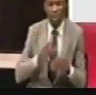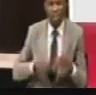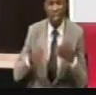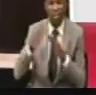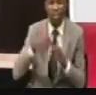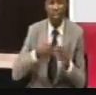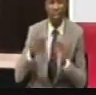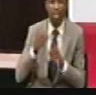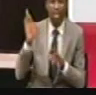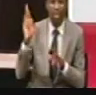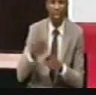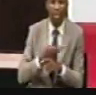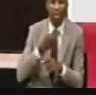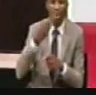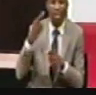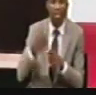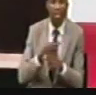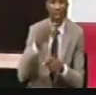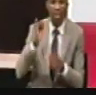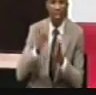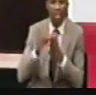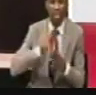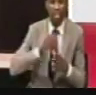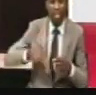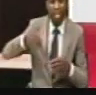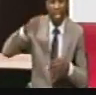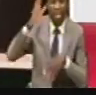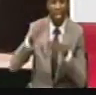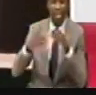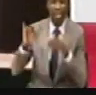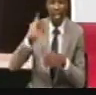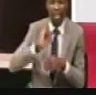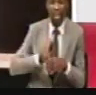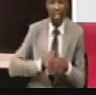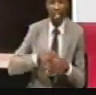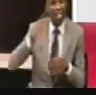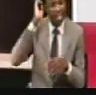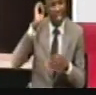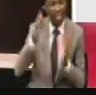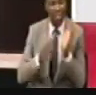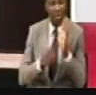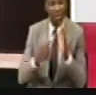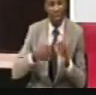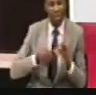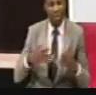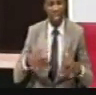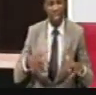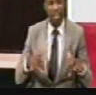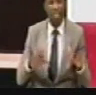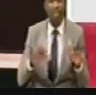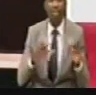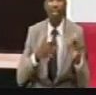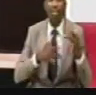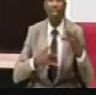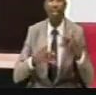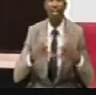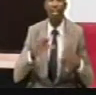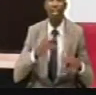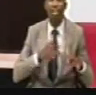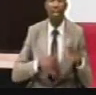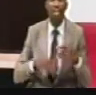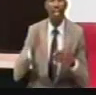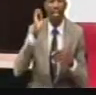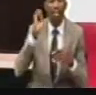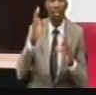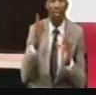rock. Oh, Lord, lead me to the rock. Oh, Lord, lead me to the rock. The rock that is higher than I.